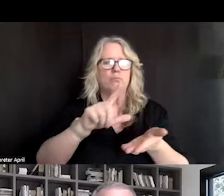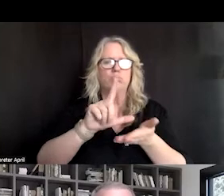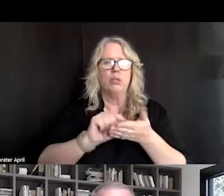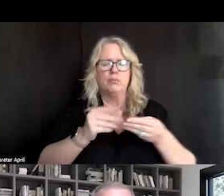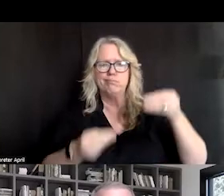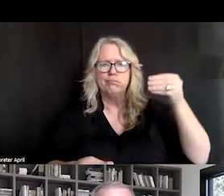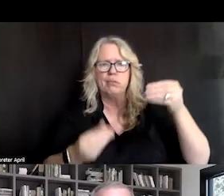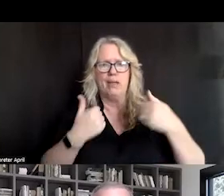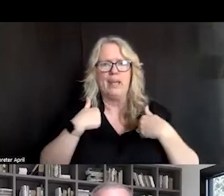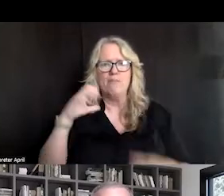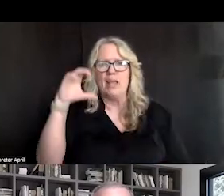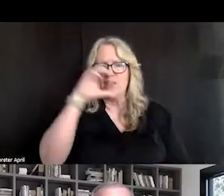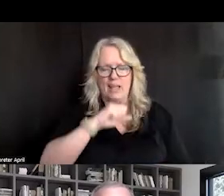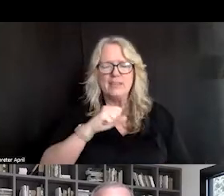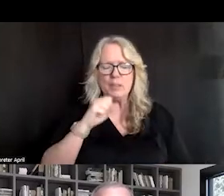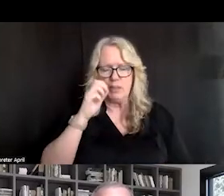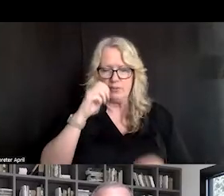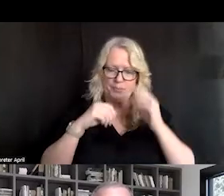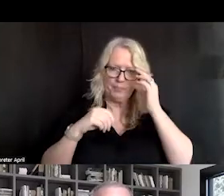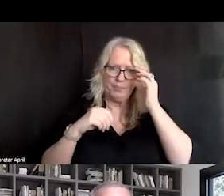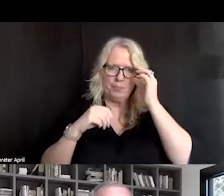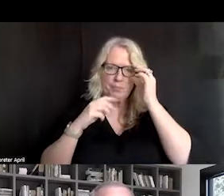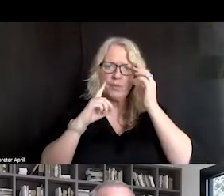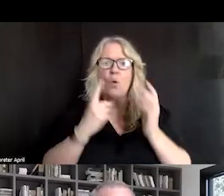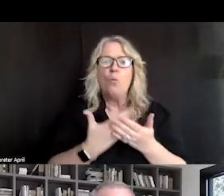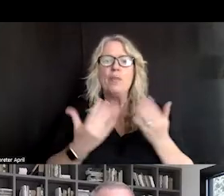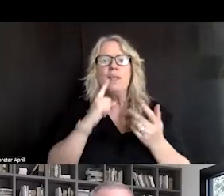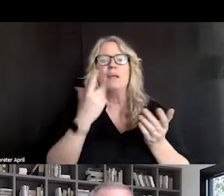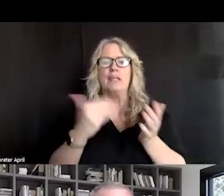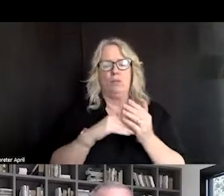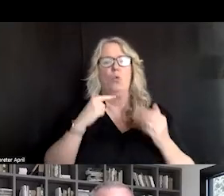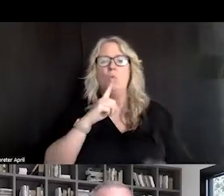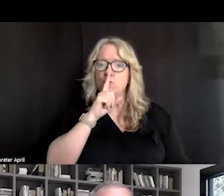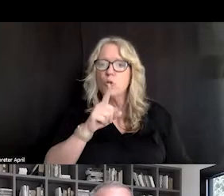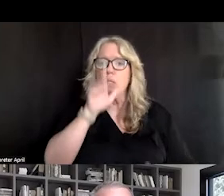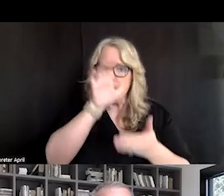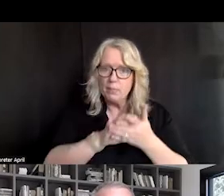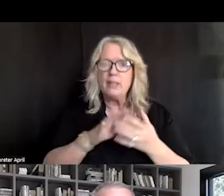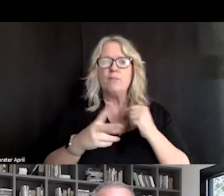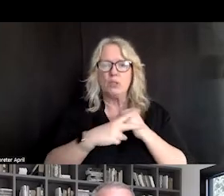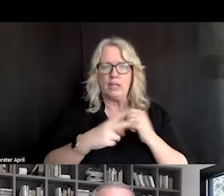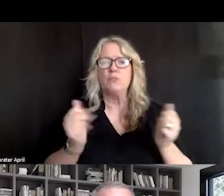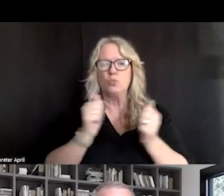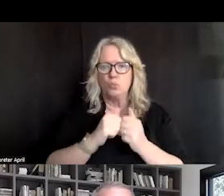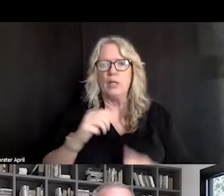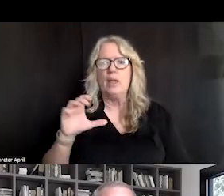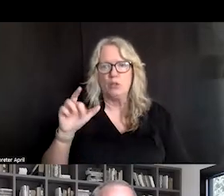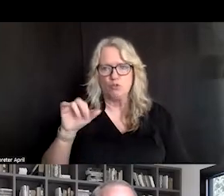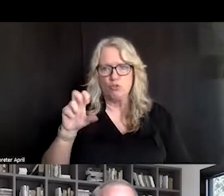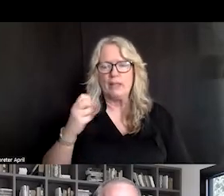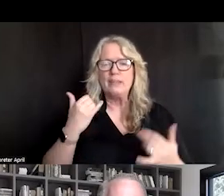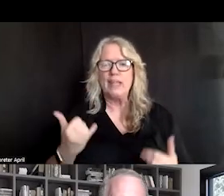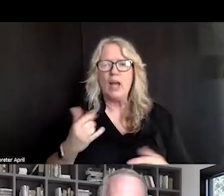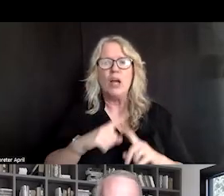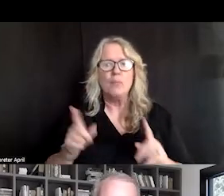in this estimate. The one thing coming back to, again, we certainly believe there are savings with Crisis Now.